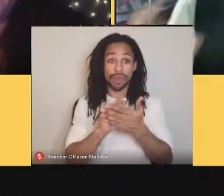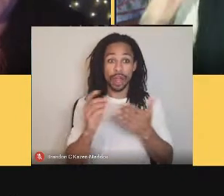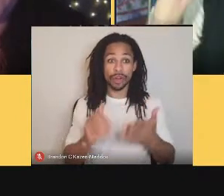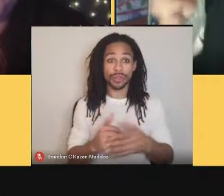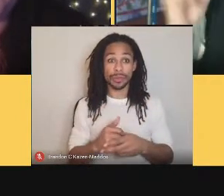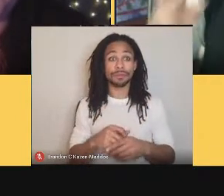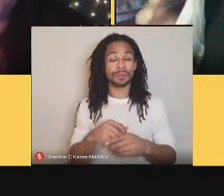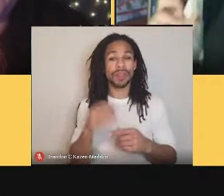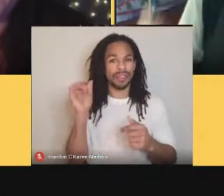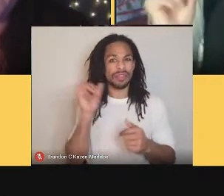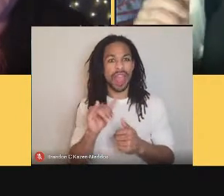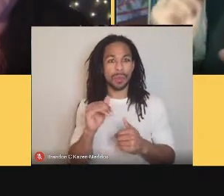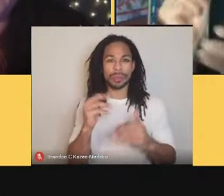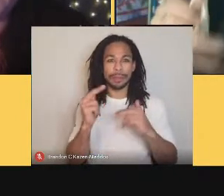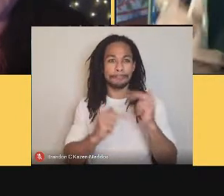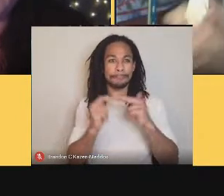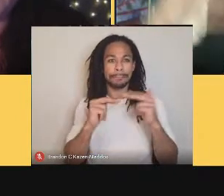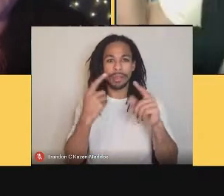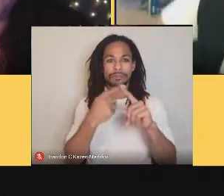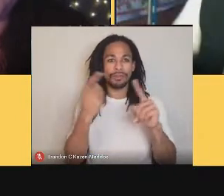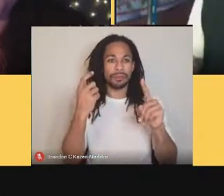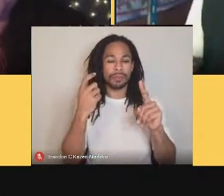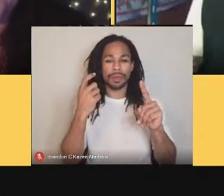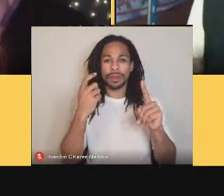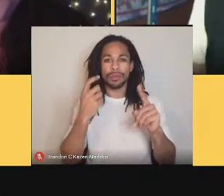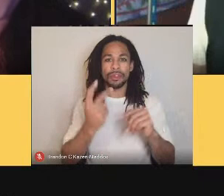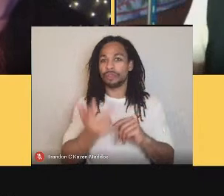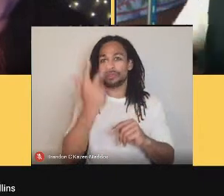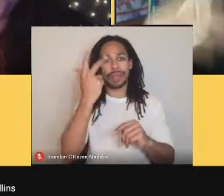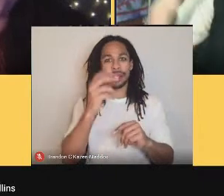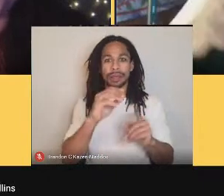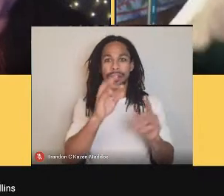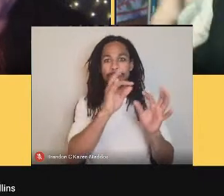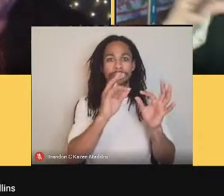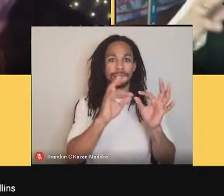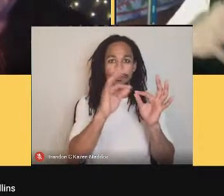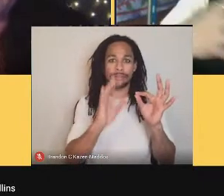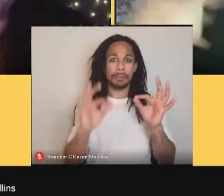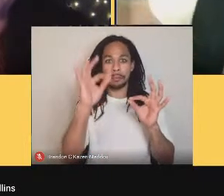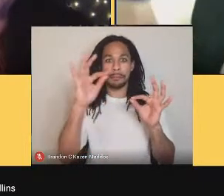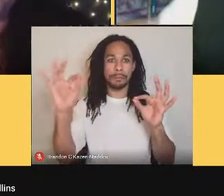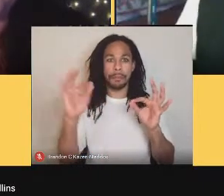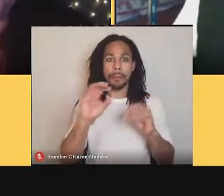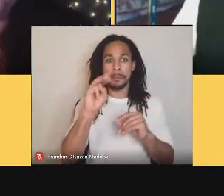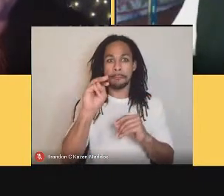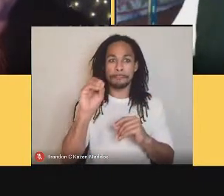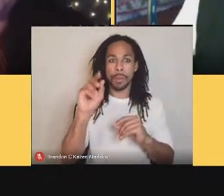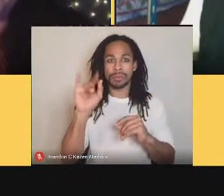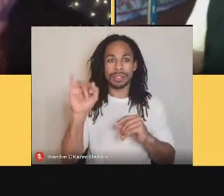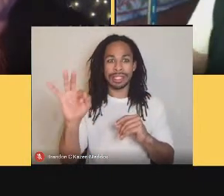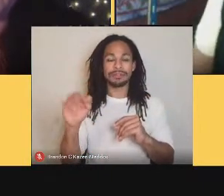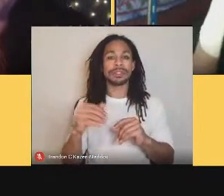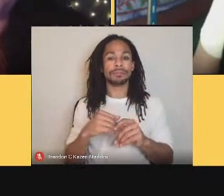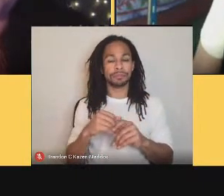of these three little motifs in this full theme, and these building blocks we then later expanded